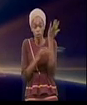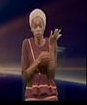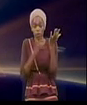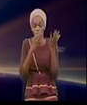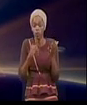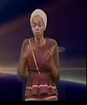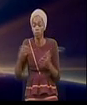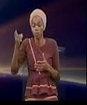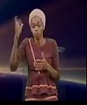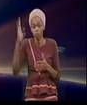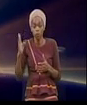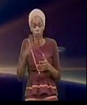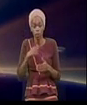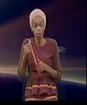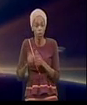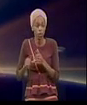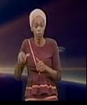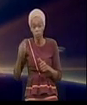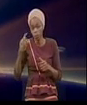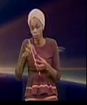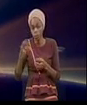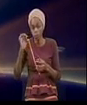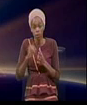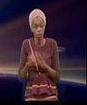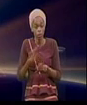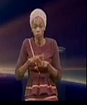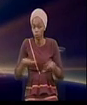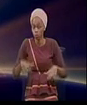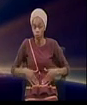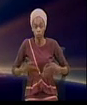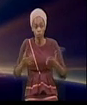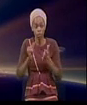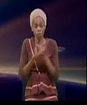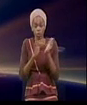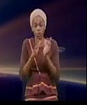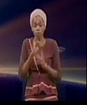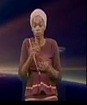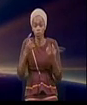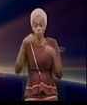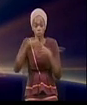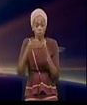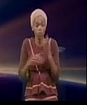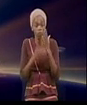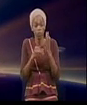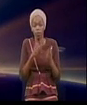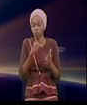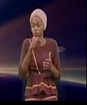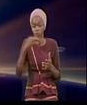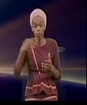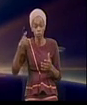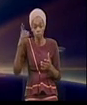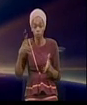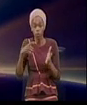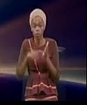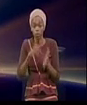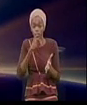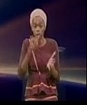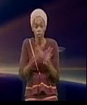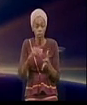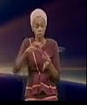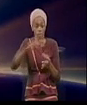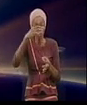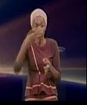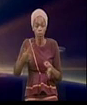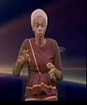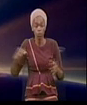of God, and every spirit that confesseth not that Jesus Christ is come in the flesh is not of God. And this is that